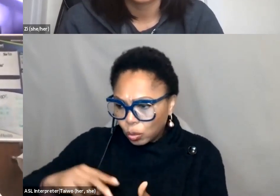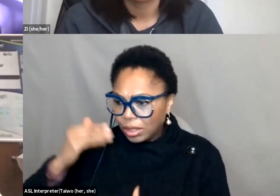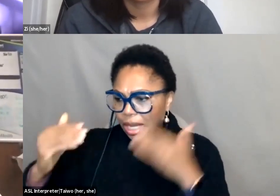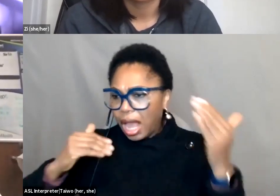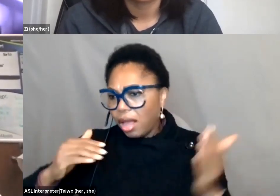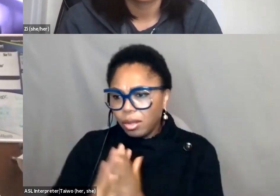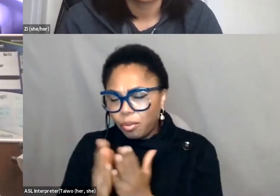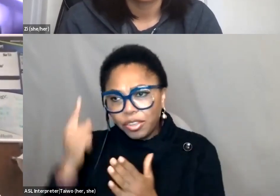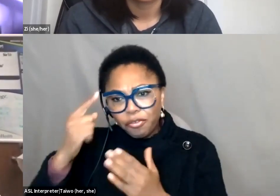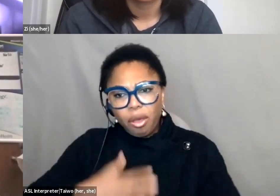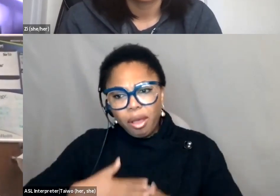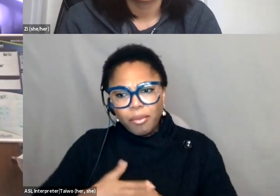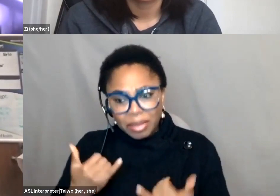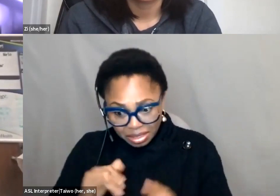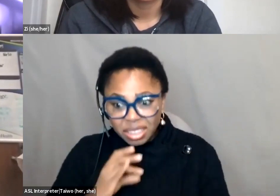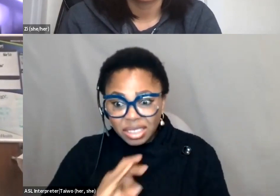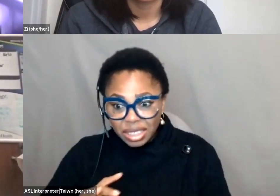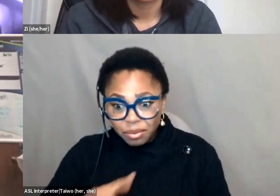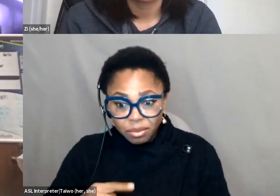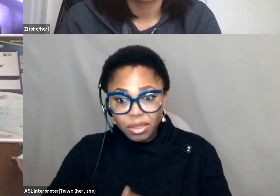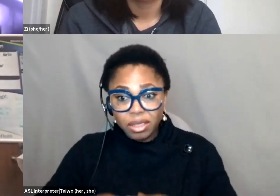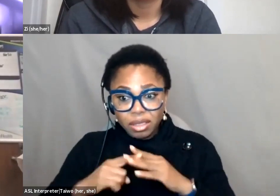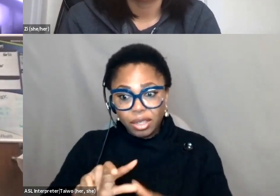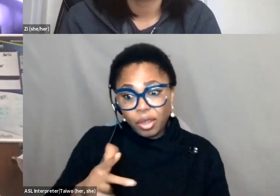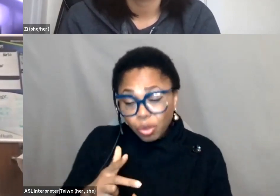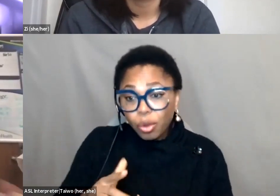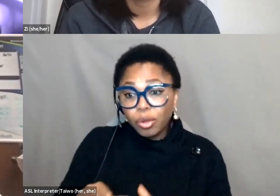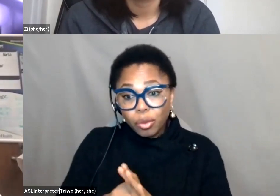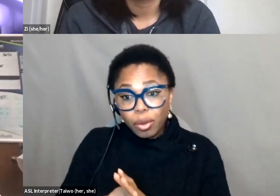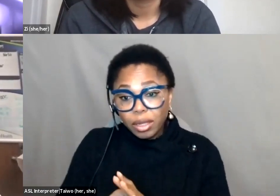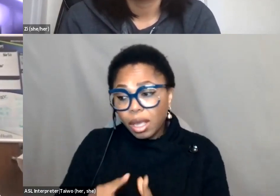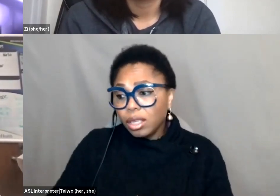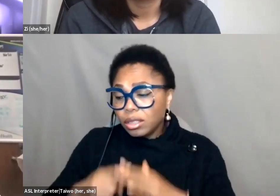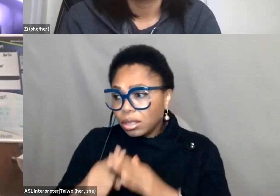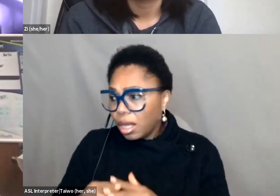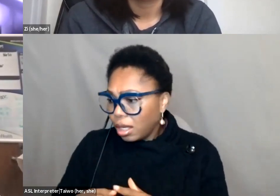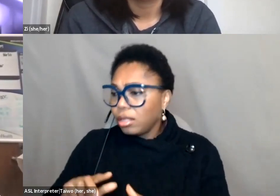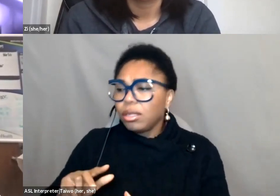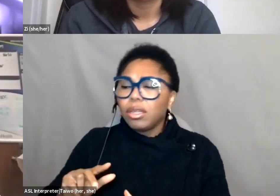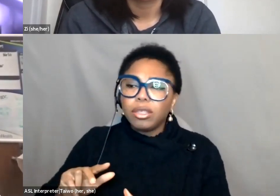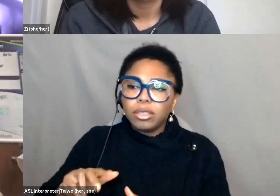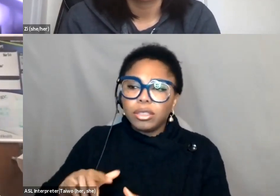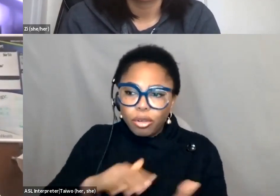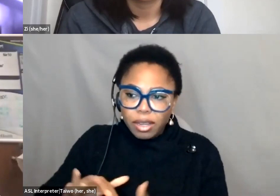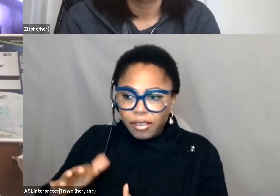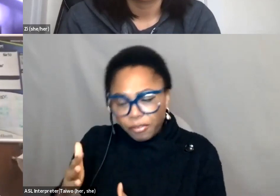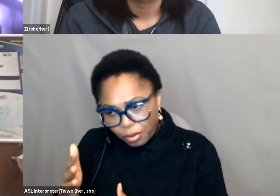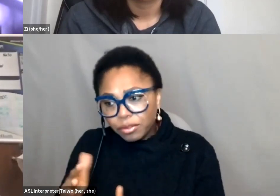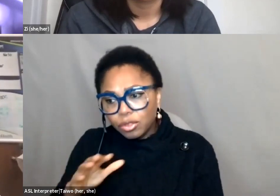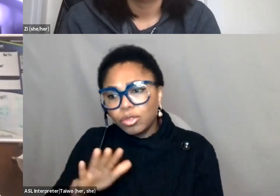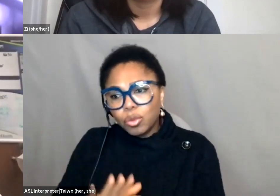for entertainment, but I was still seven when I started third grade, began studying at the fifth school, and met my first white